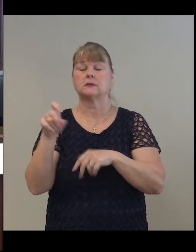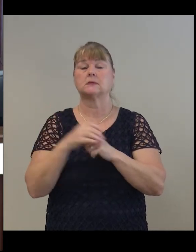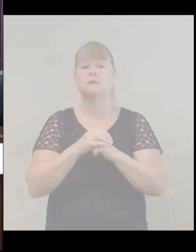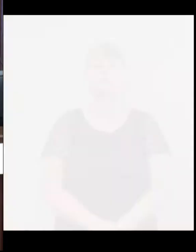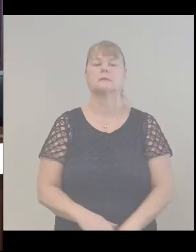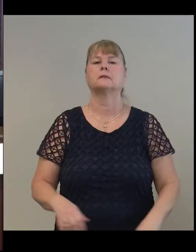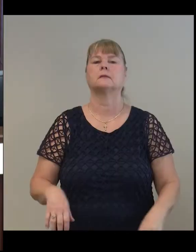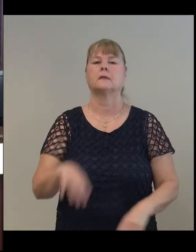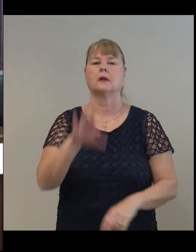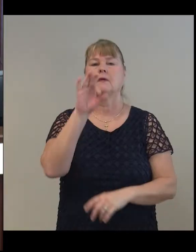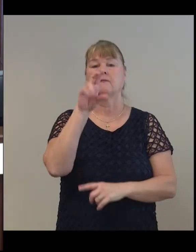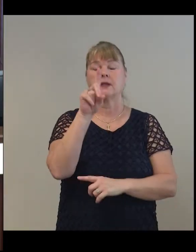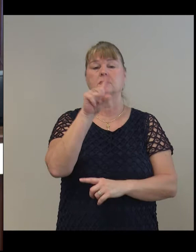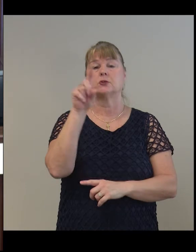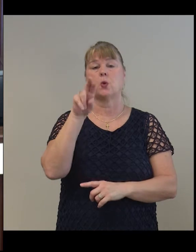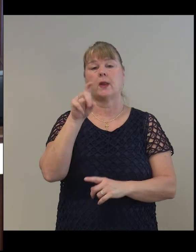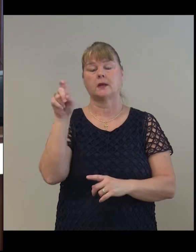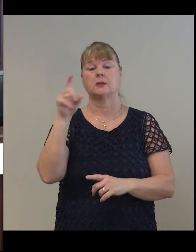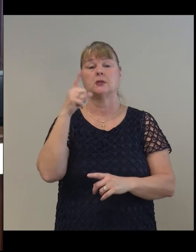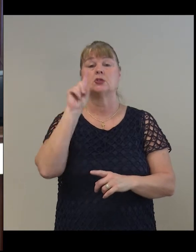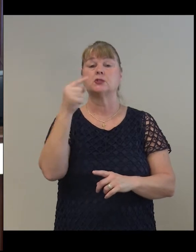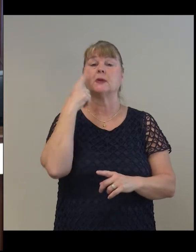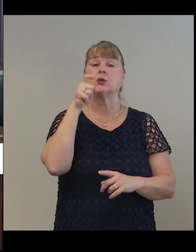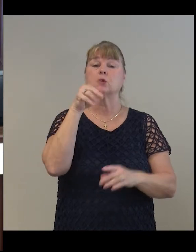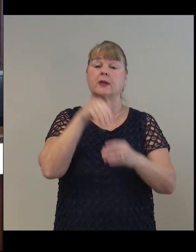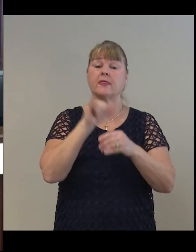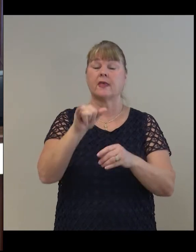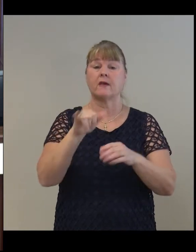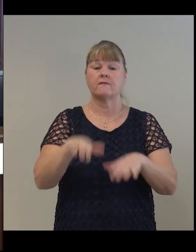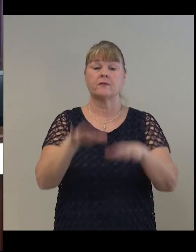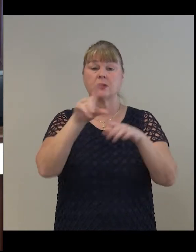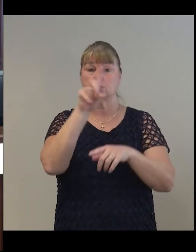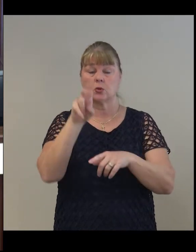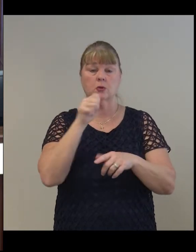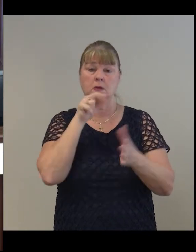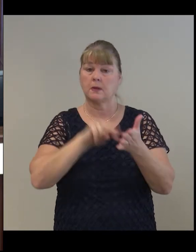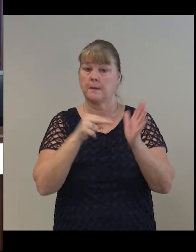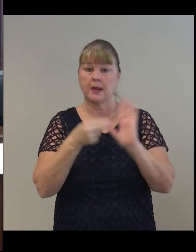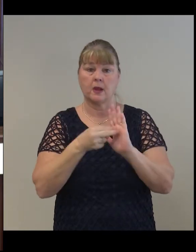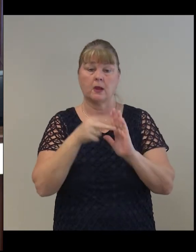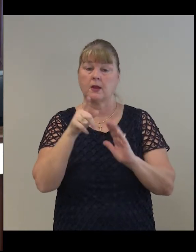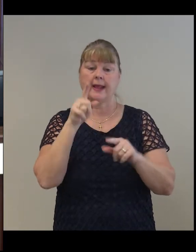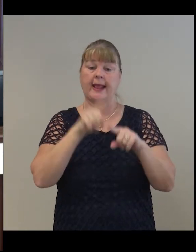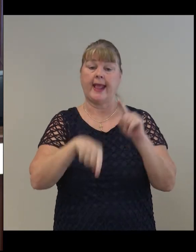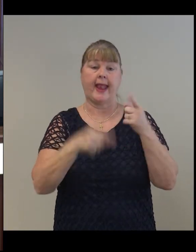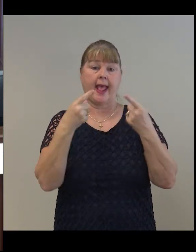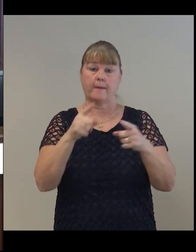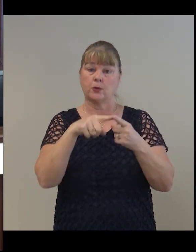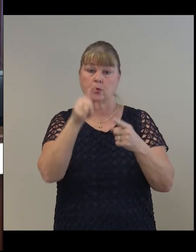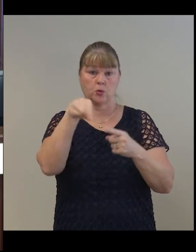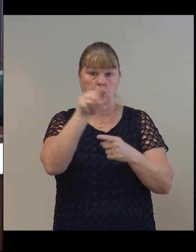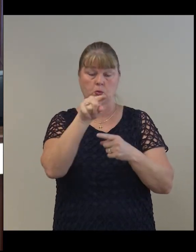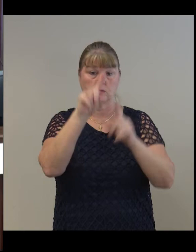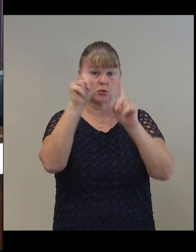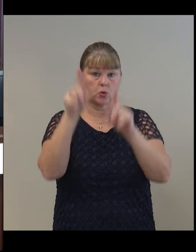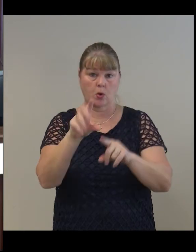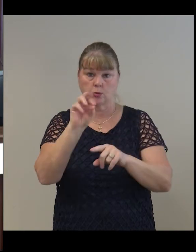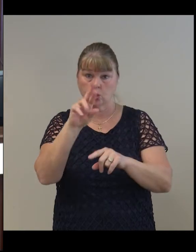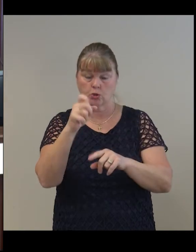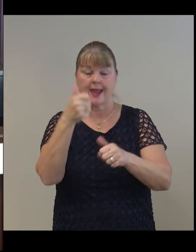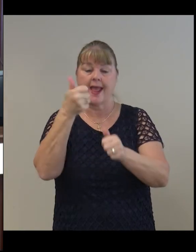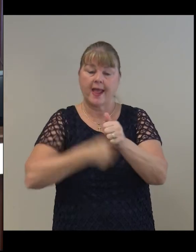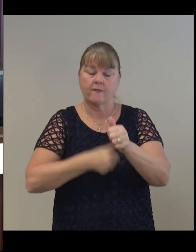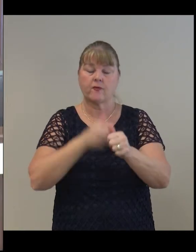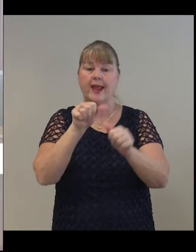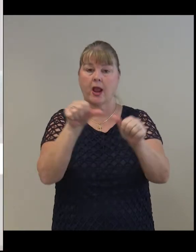does not mean that you're not susceptible to storm surge. Every area in Chatham County is susceptible to storm surge, so make sure that